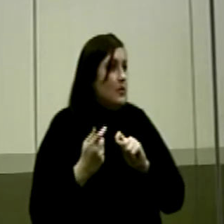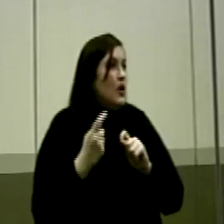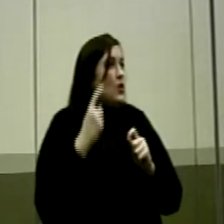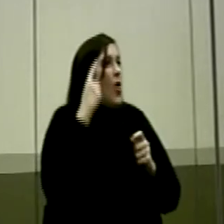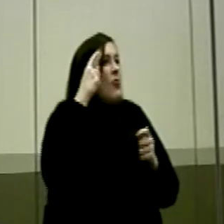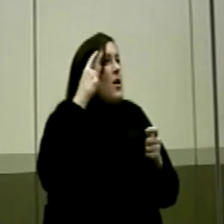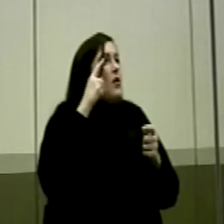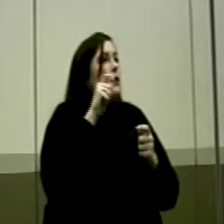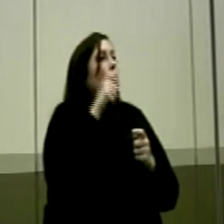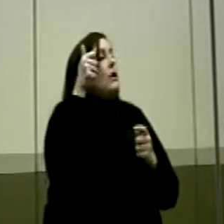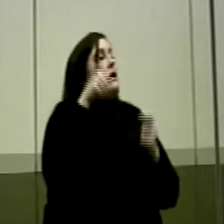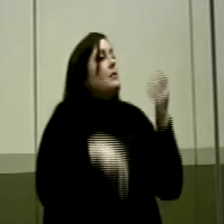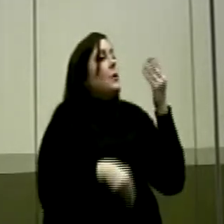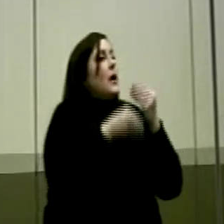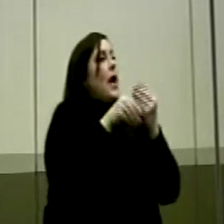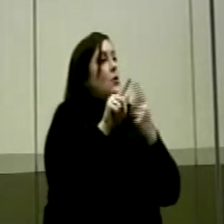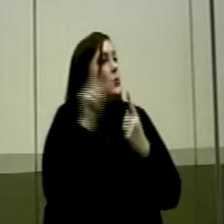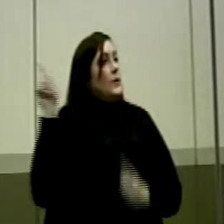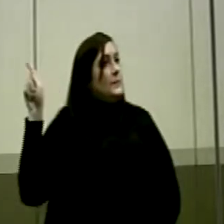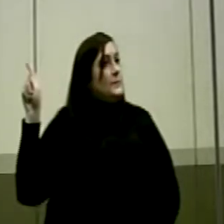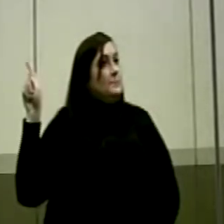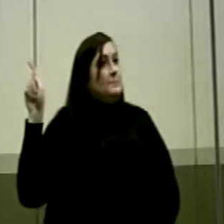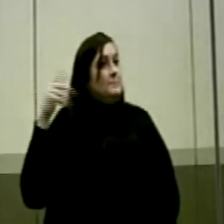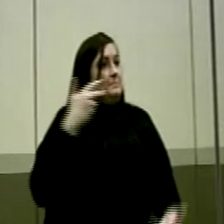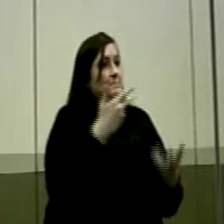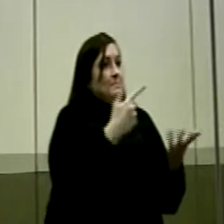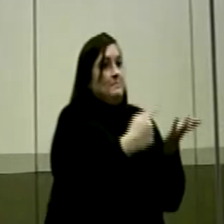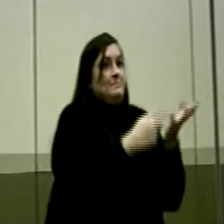else could we kind of add to this and kind of change it?